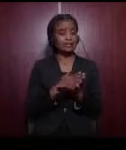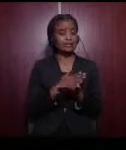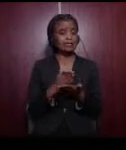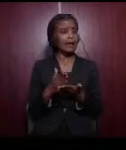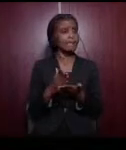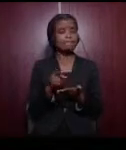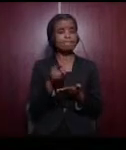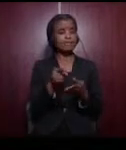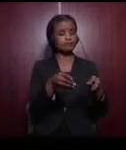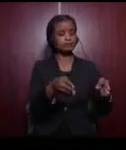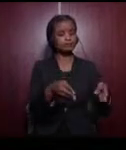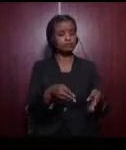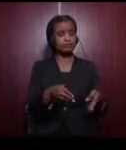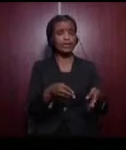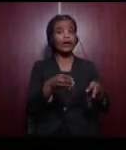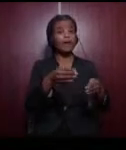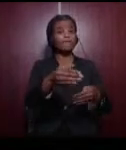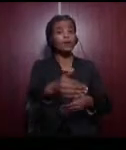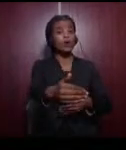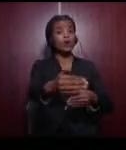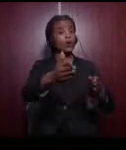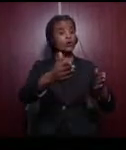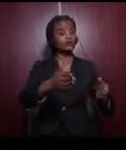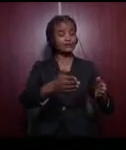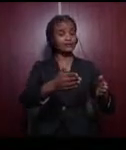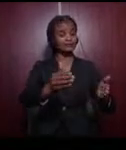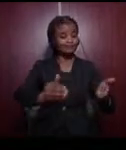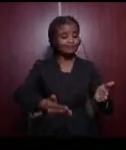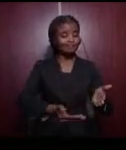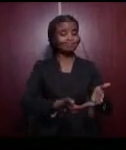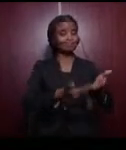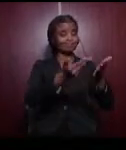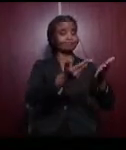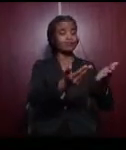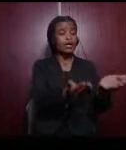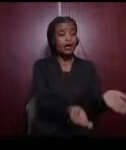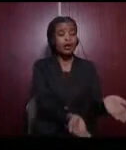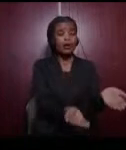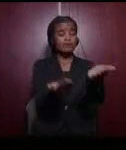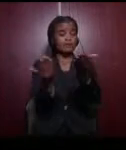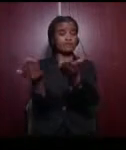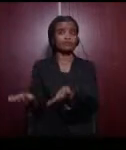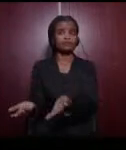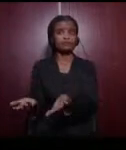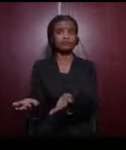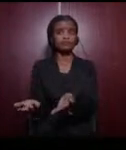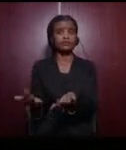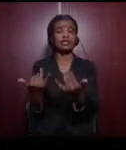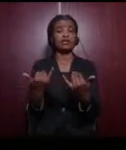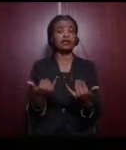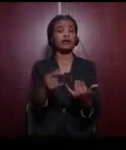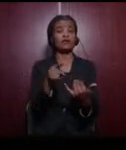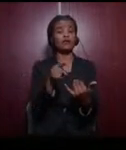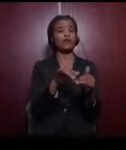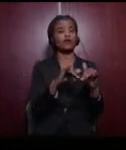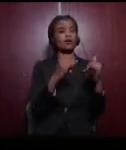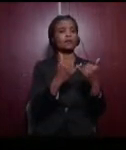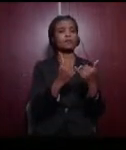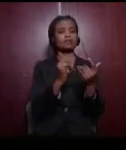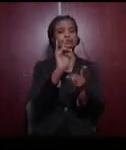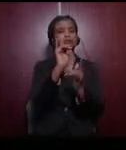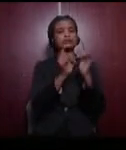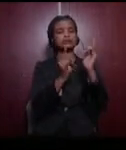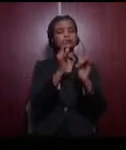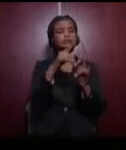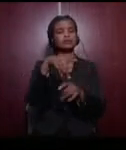amabox and into yafika what happened? Just pick it in the city parks, they came just to put back